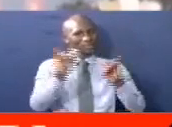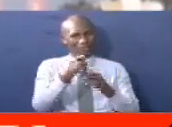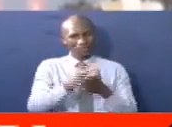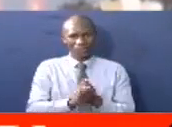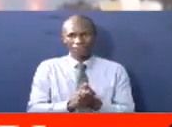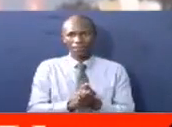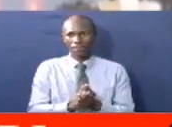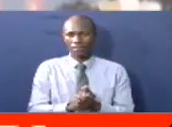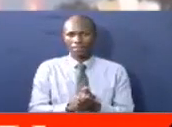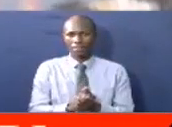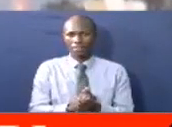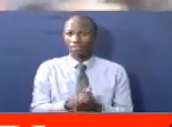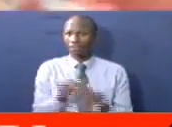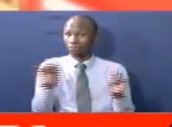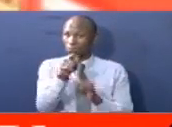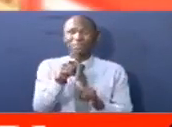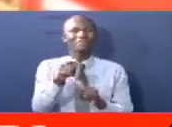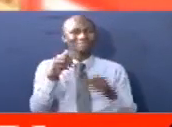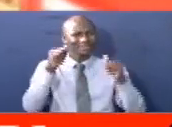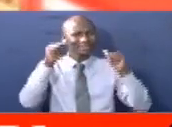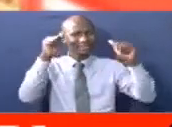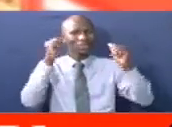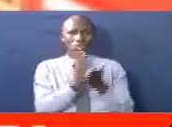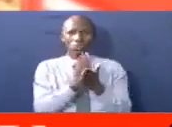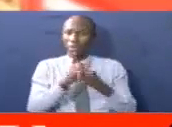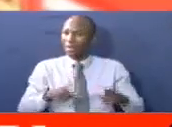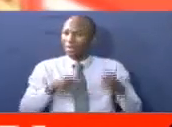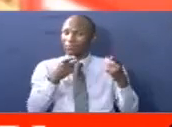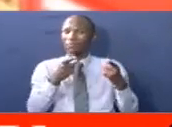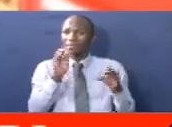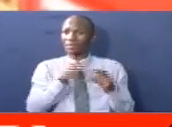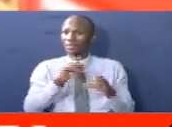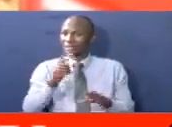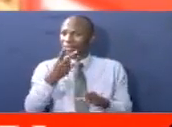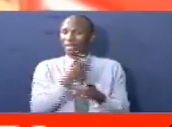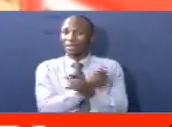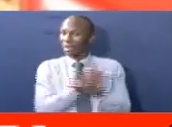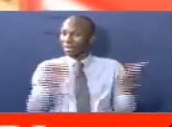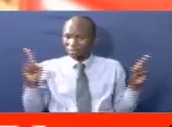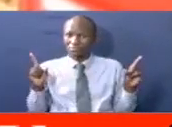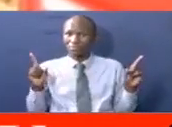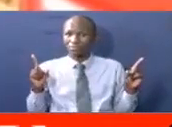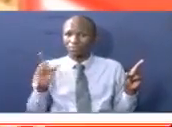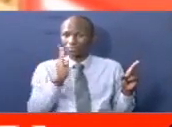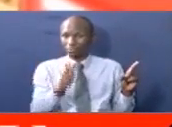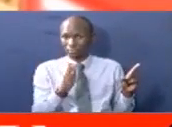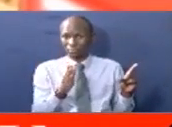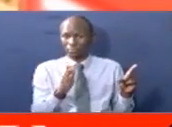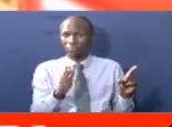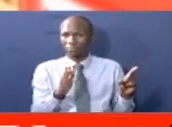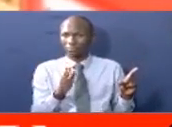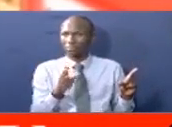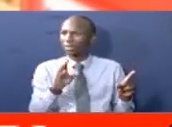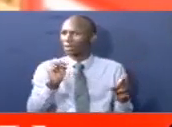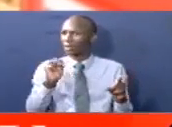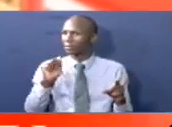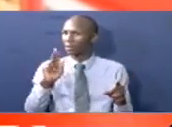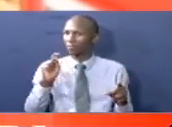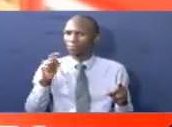She is a hero in her right. She was in trenches with us during the second liberation. You have also here Madam Martha